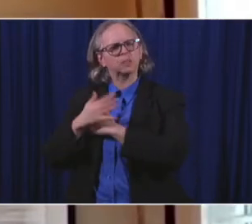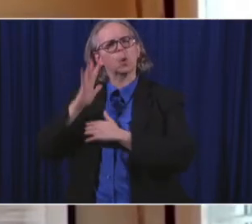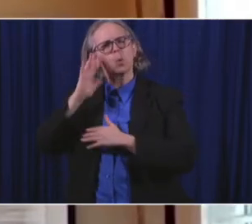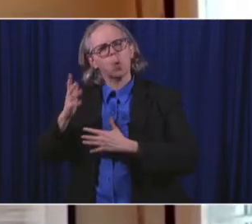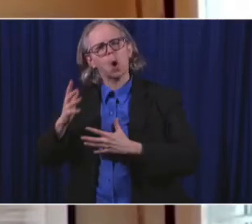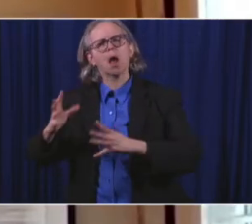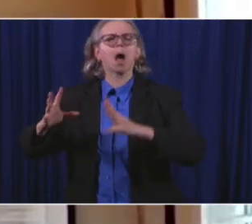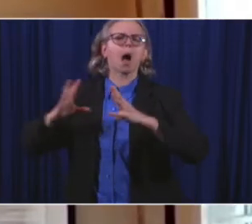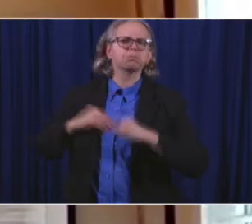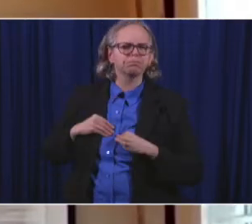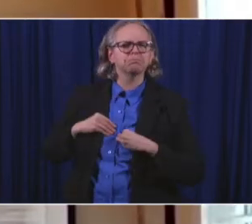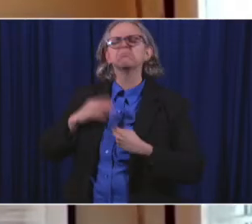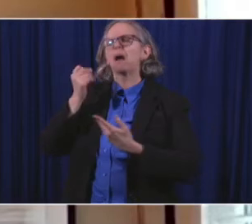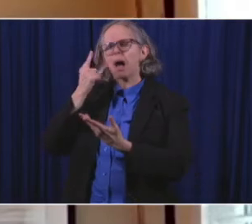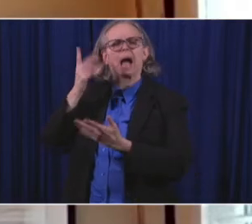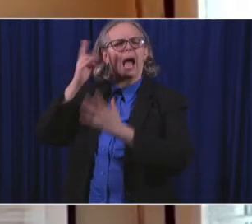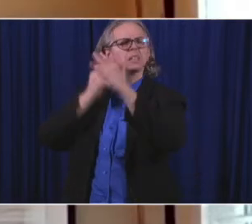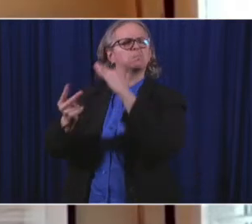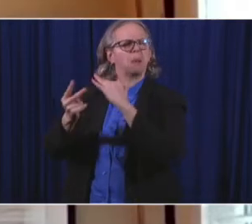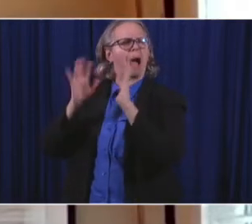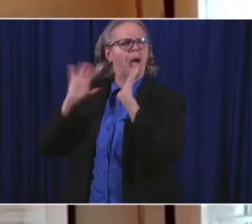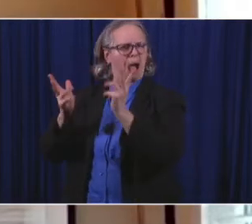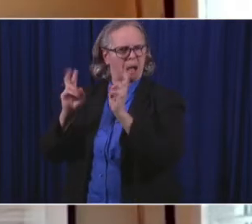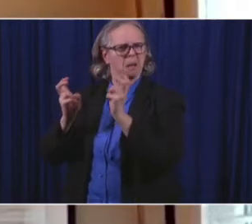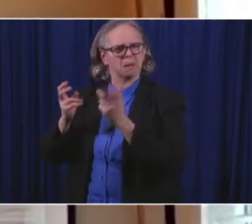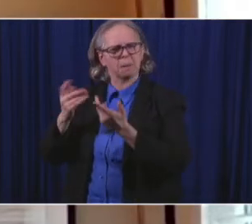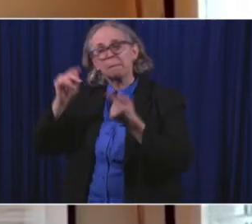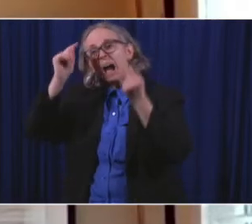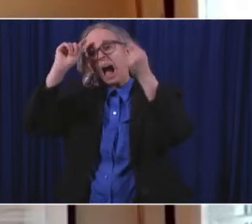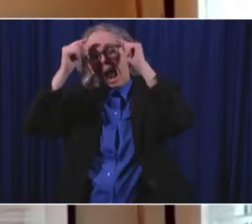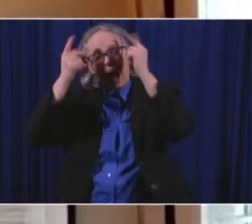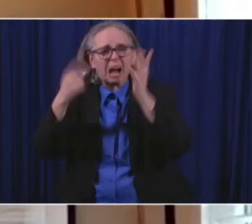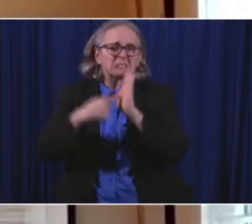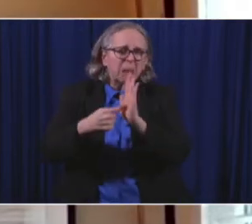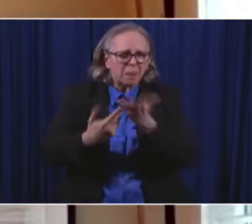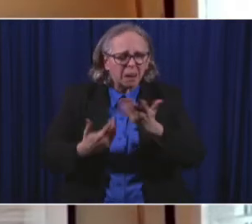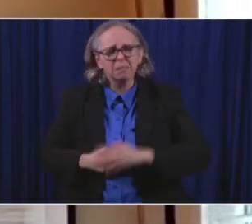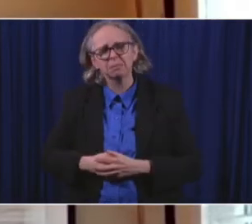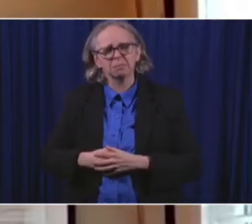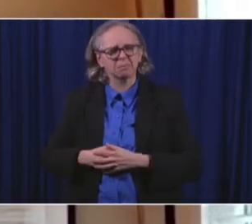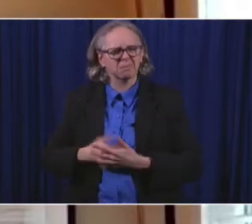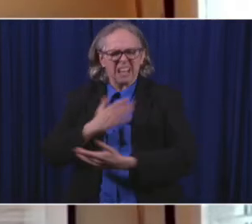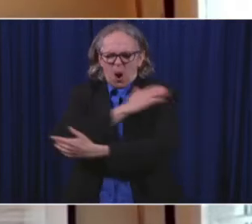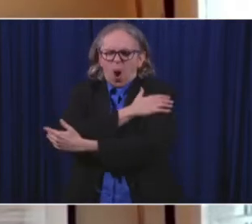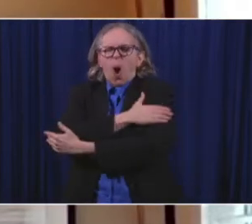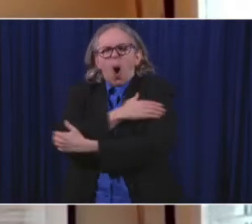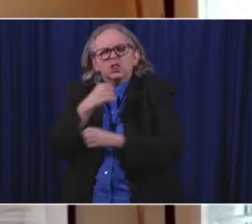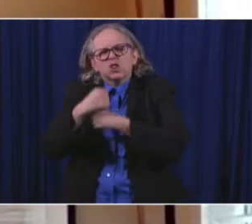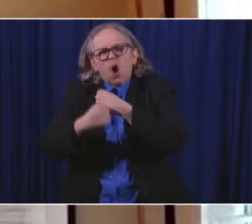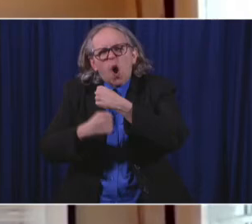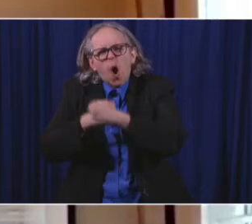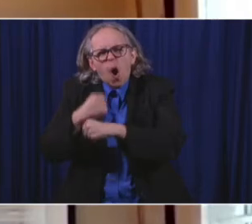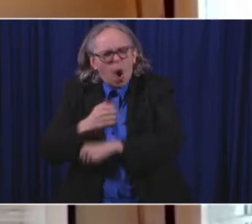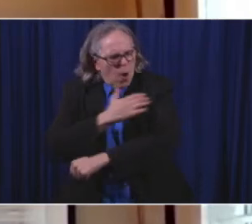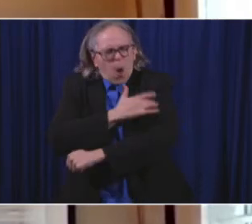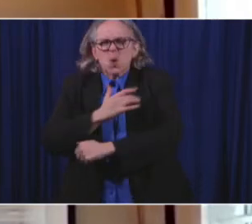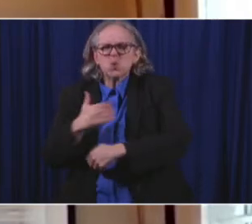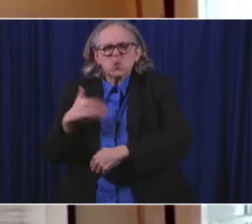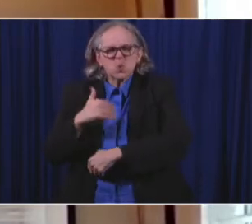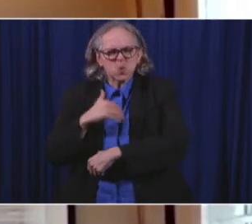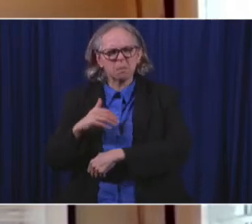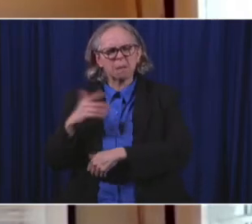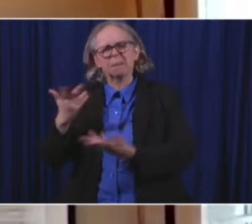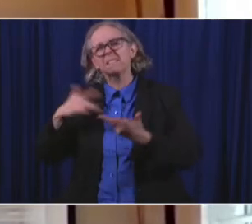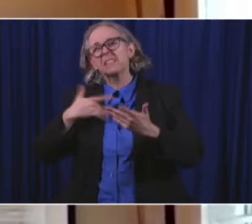effects. You might have some headache. You might have soreness at the injection site. You might feel tired